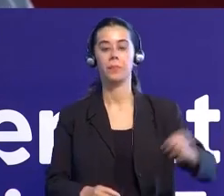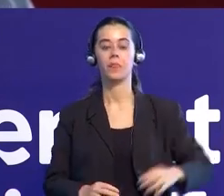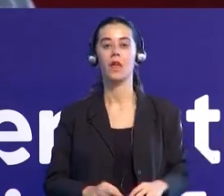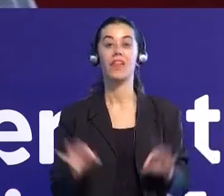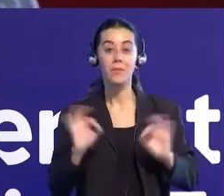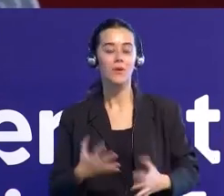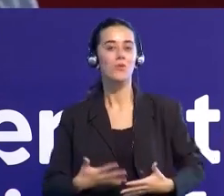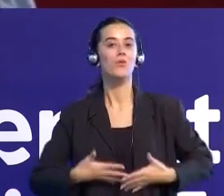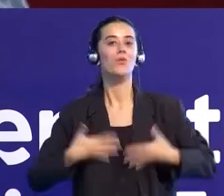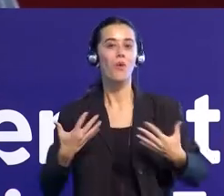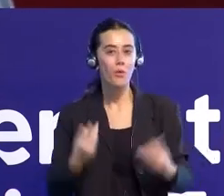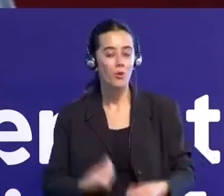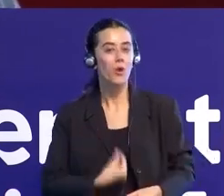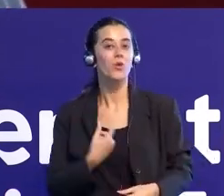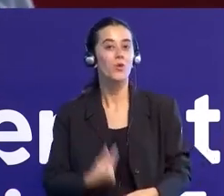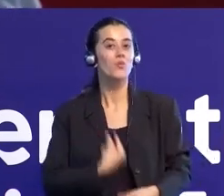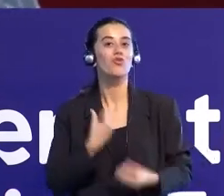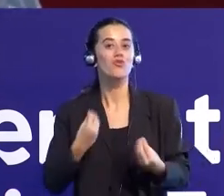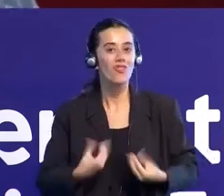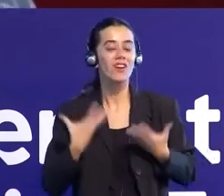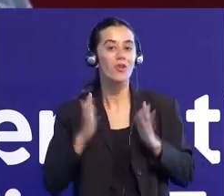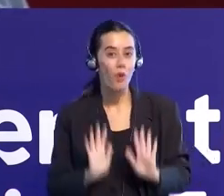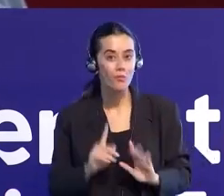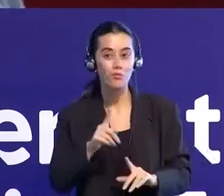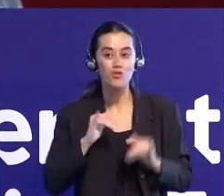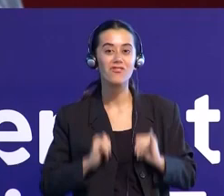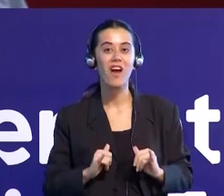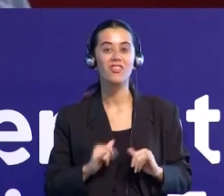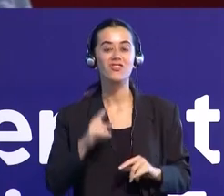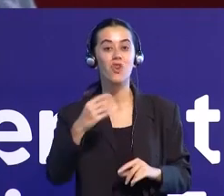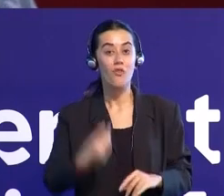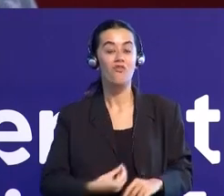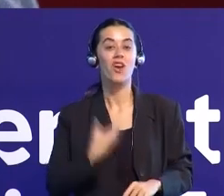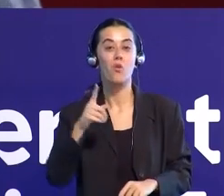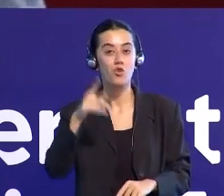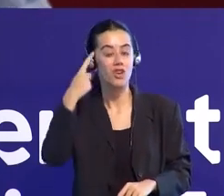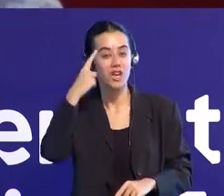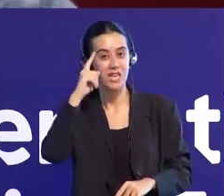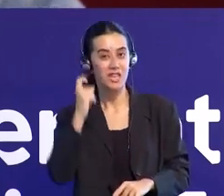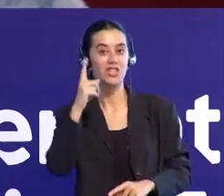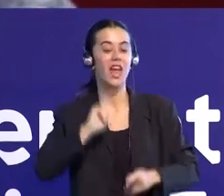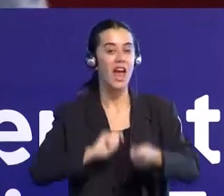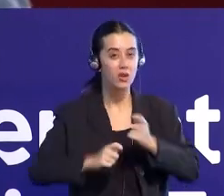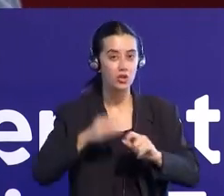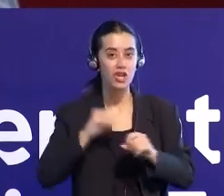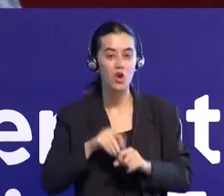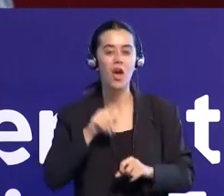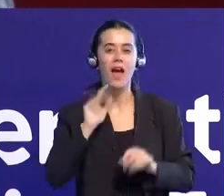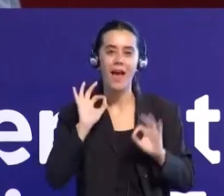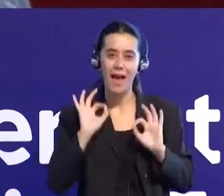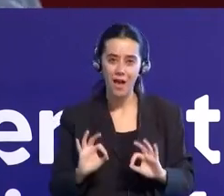us. Through thick and thin, they have been making Ukraine a more